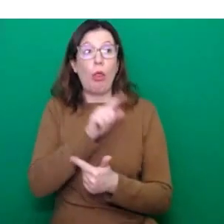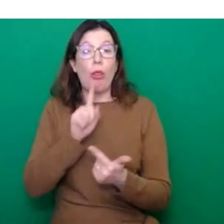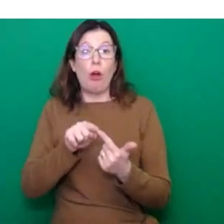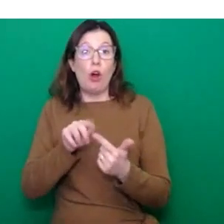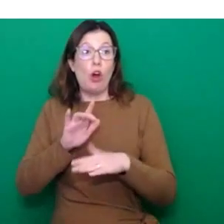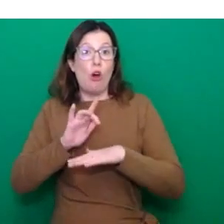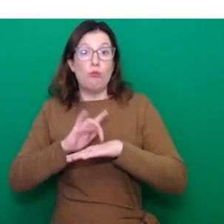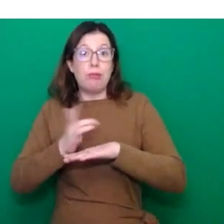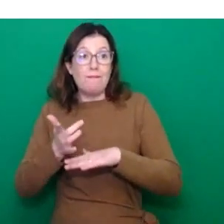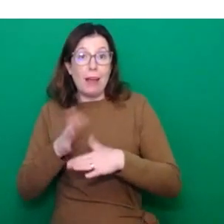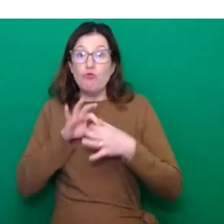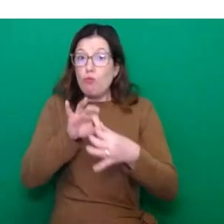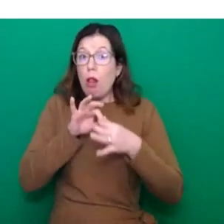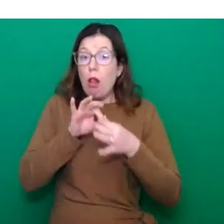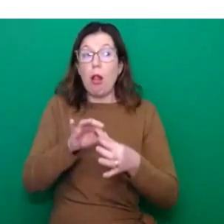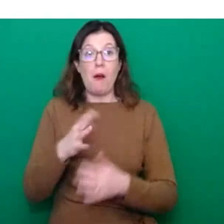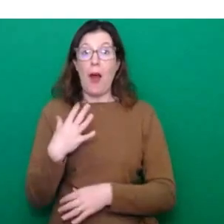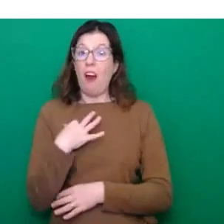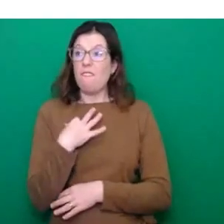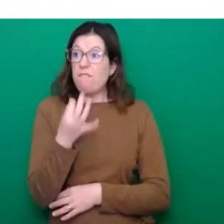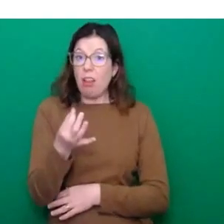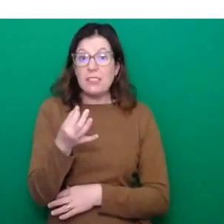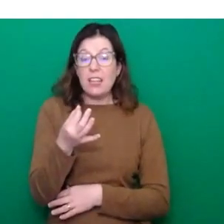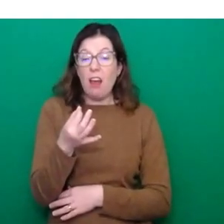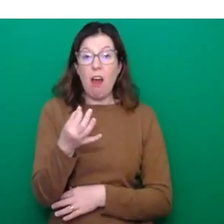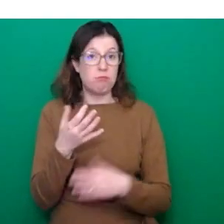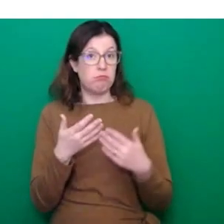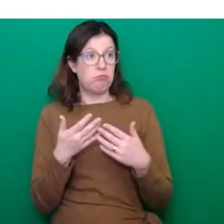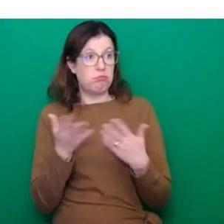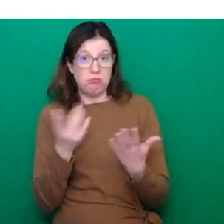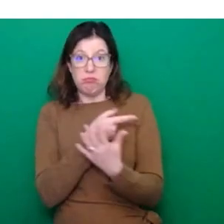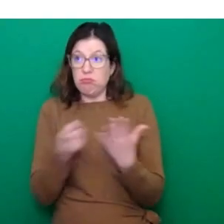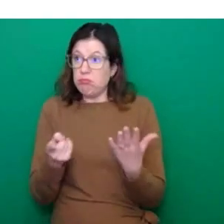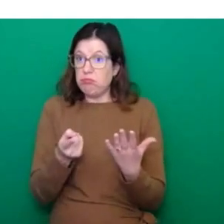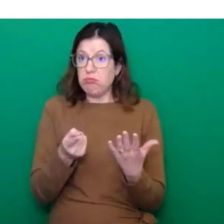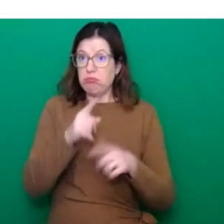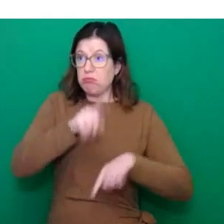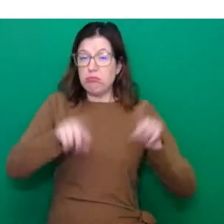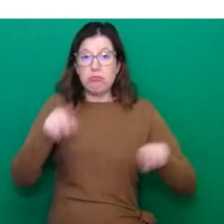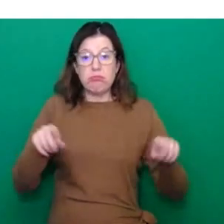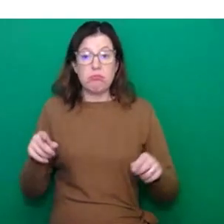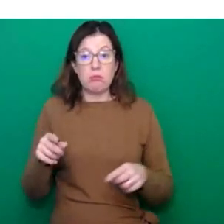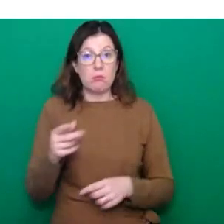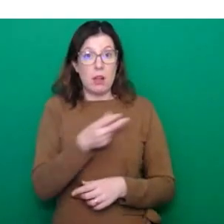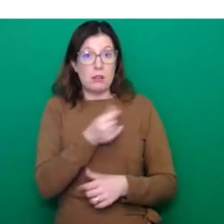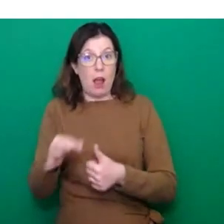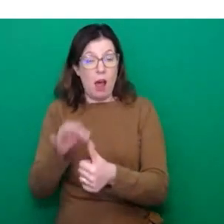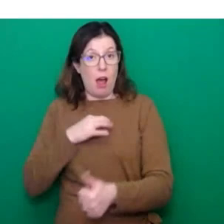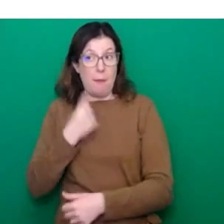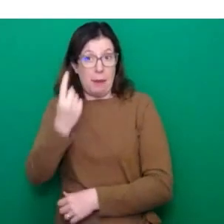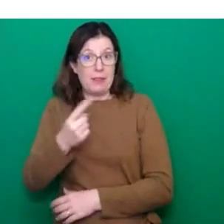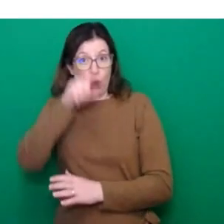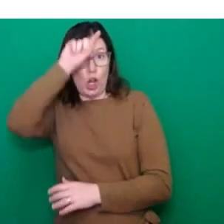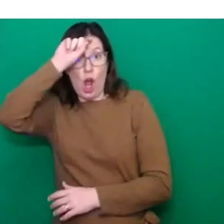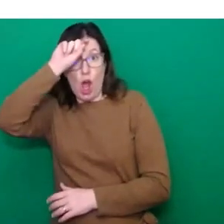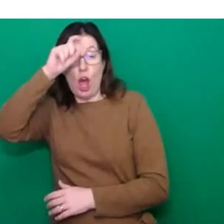professional capacity or volunteering, anything like that. It doesn't, we have people who are from a nursing background, or we have